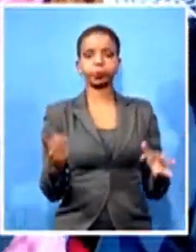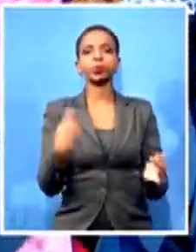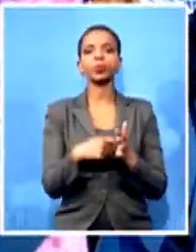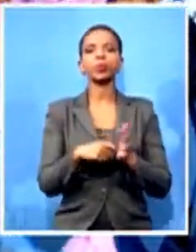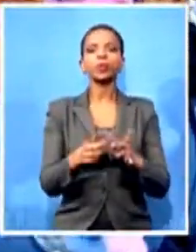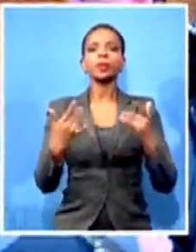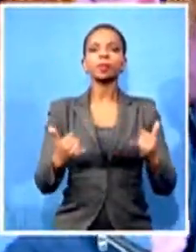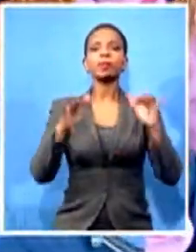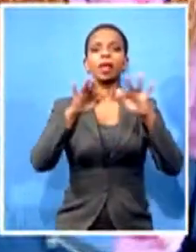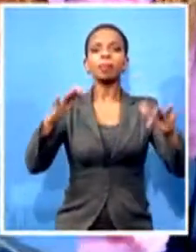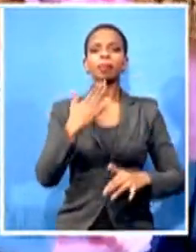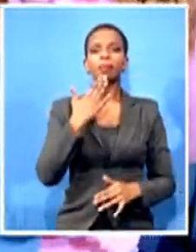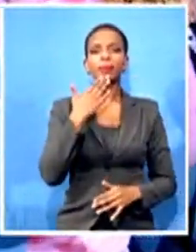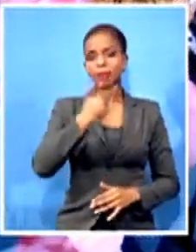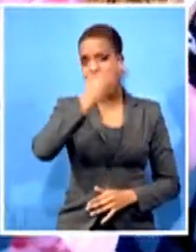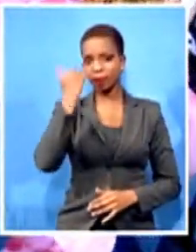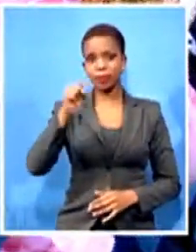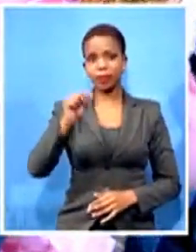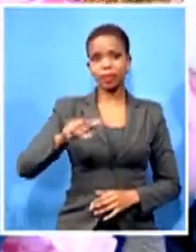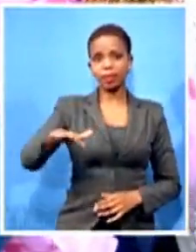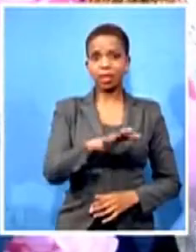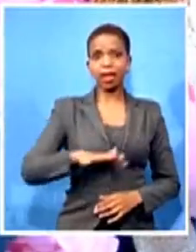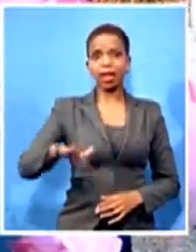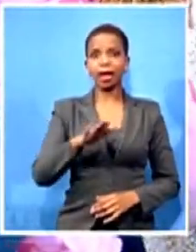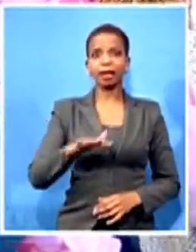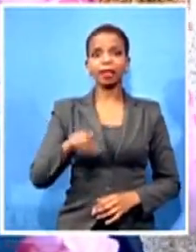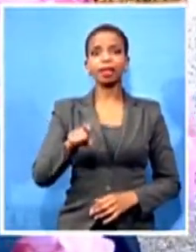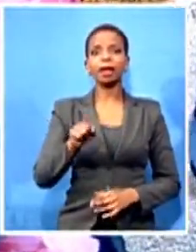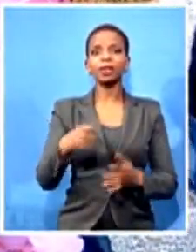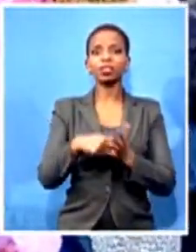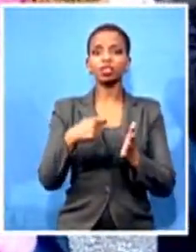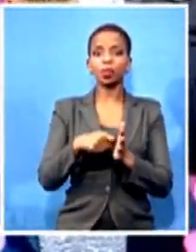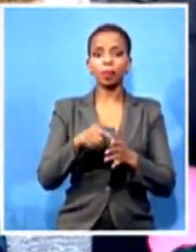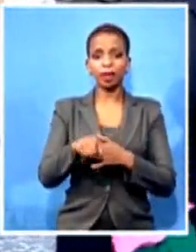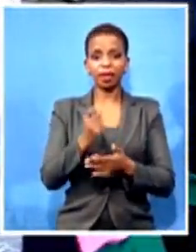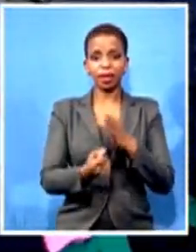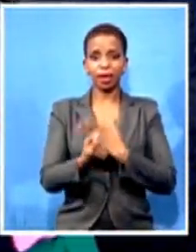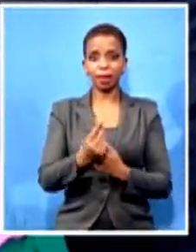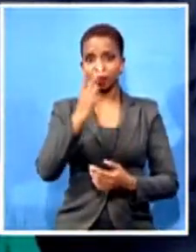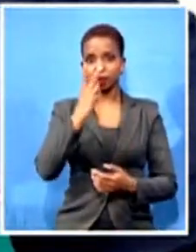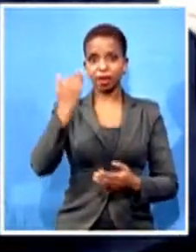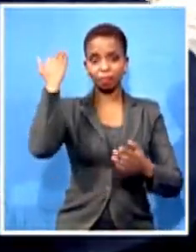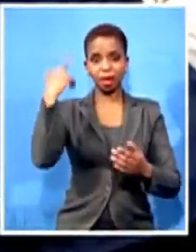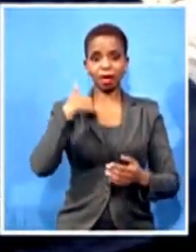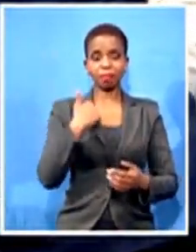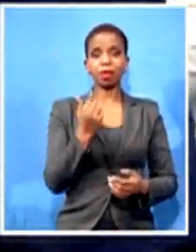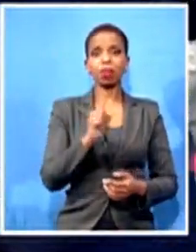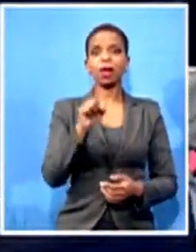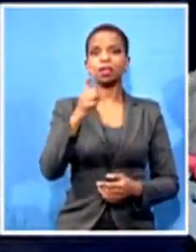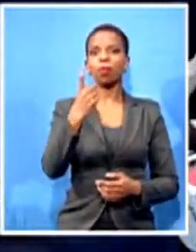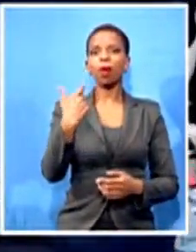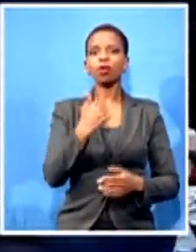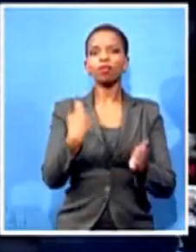particular and the kind of shopping that takes place here, what you're seeing behind me now is one of the stalls, one of many stalls, in fact, that